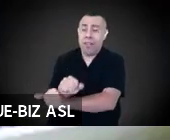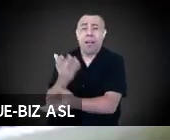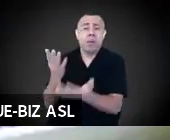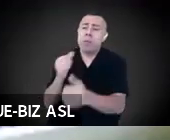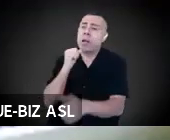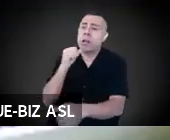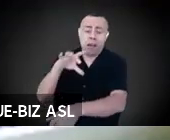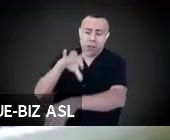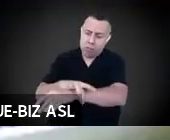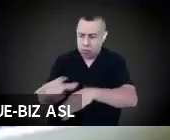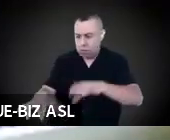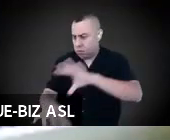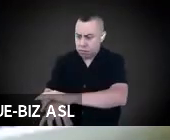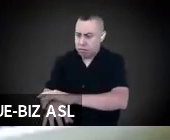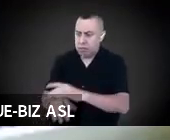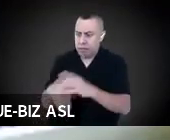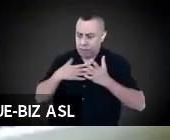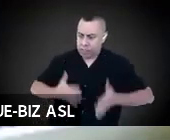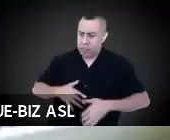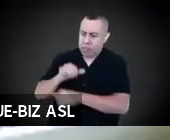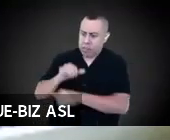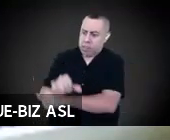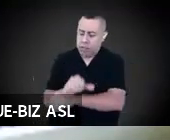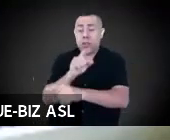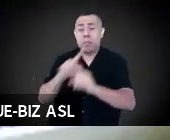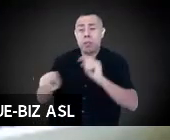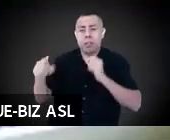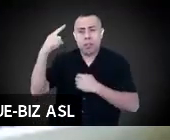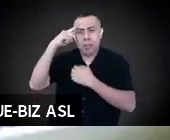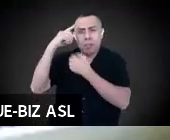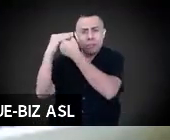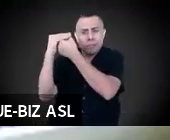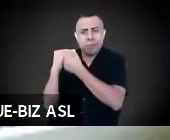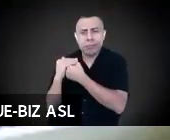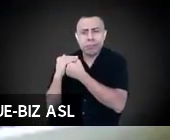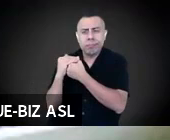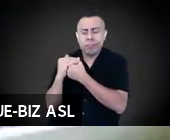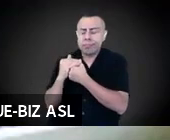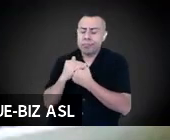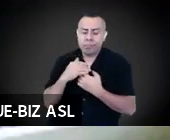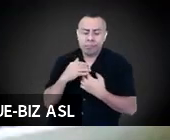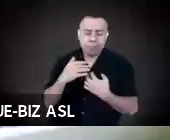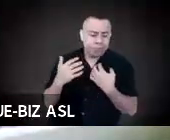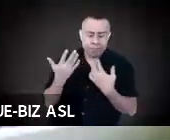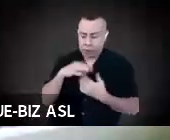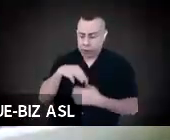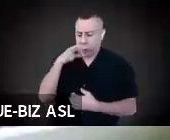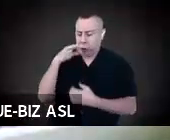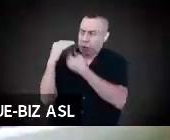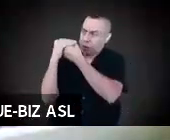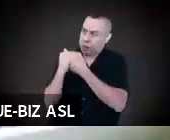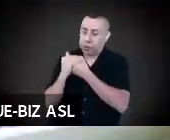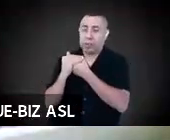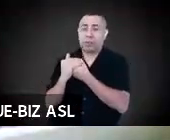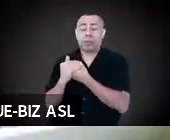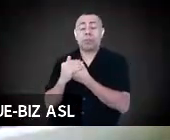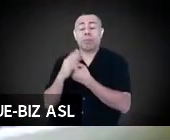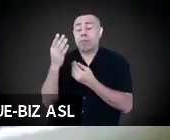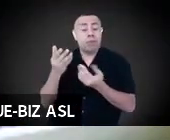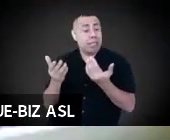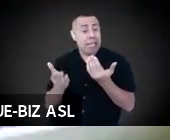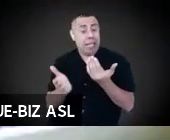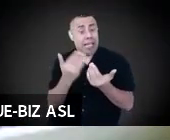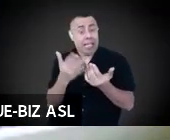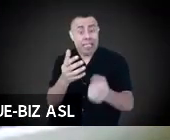through the oppression of jobs, so forth and so on. In addition to, when it comes to